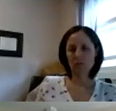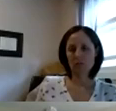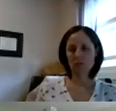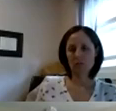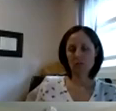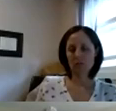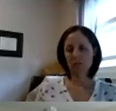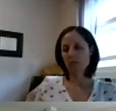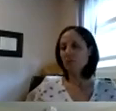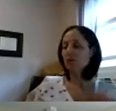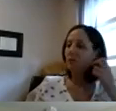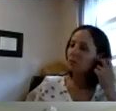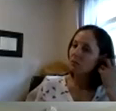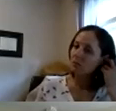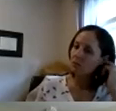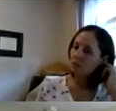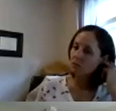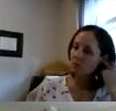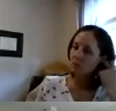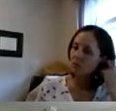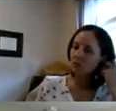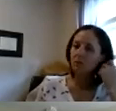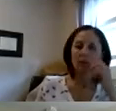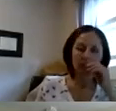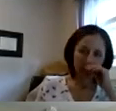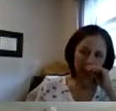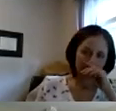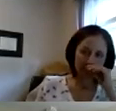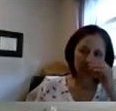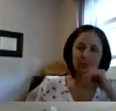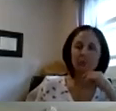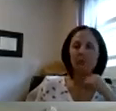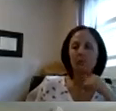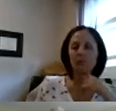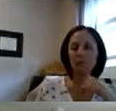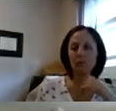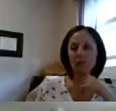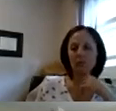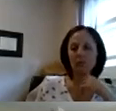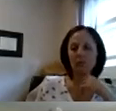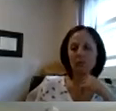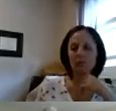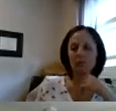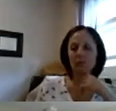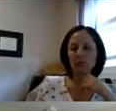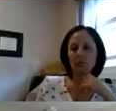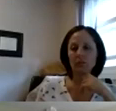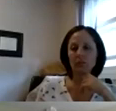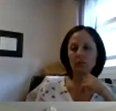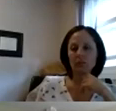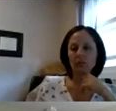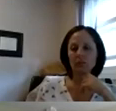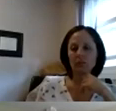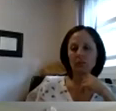and notifying applicants of whether or not they will receive direct CARES funds from the NEA, but you won't be able to receive both.